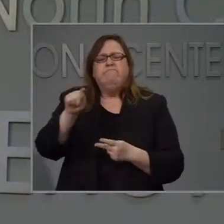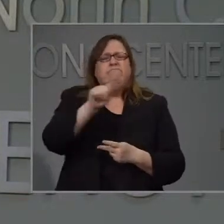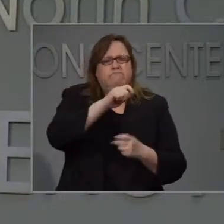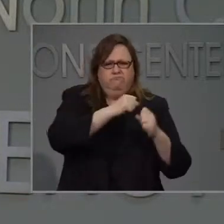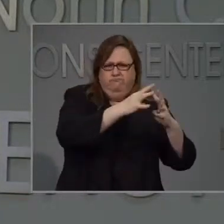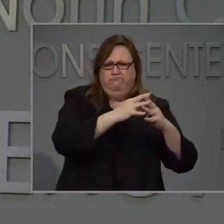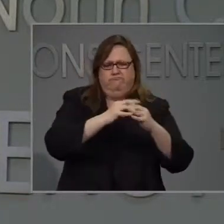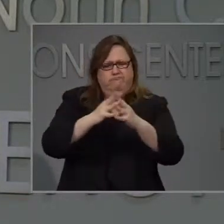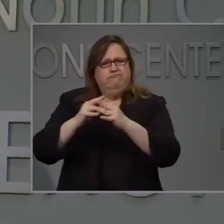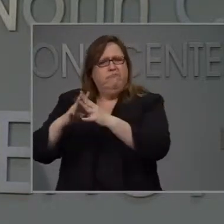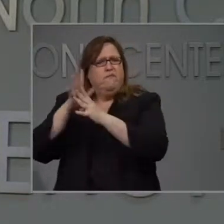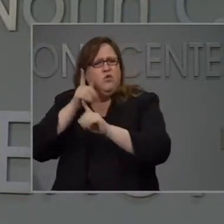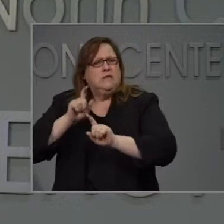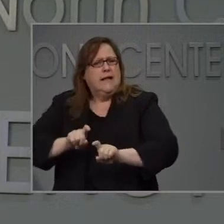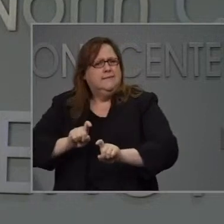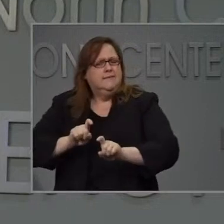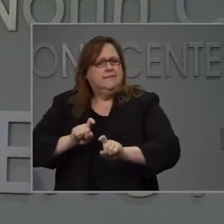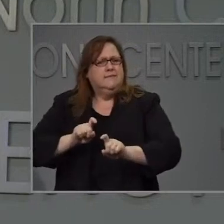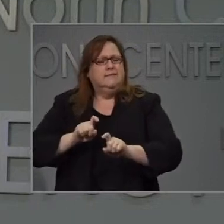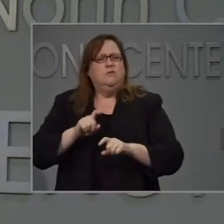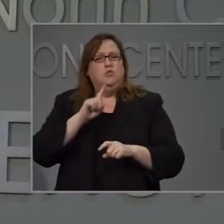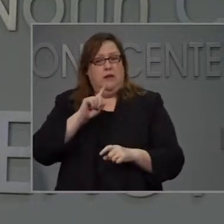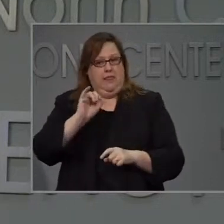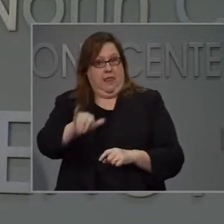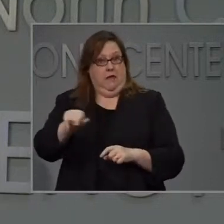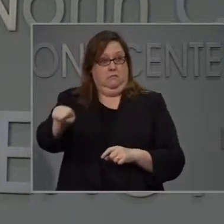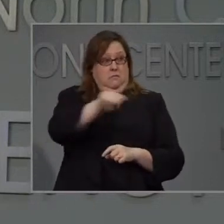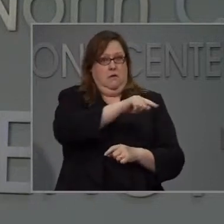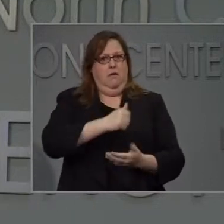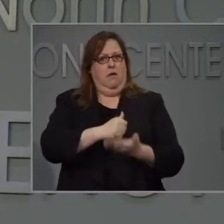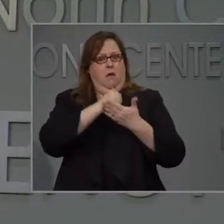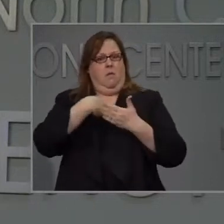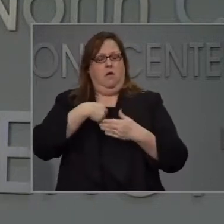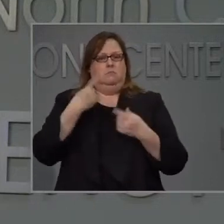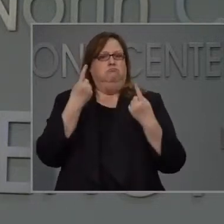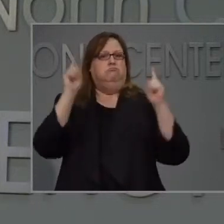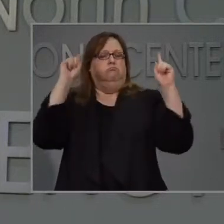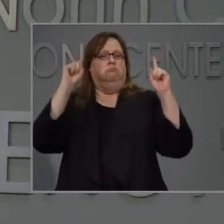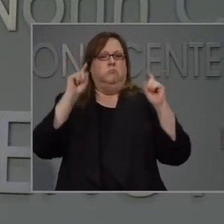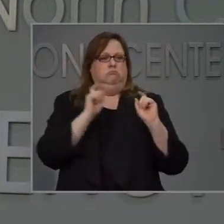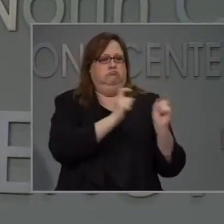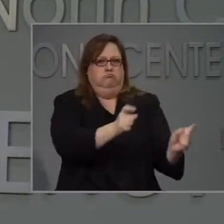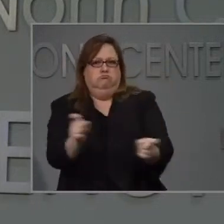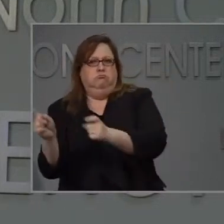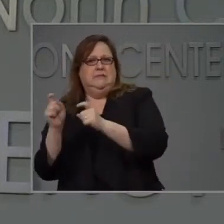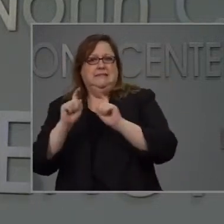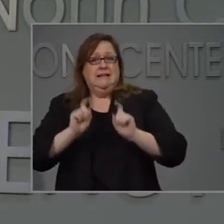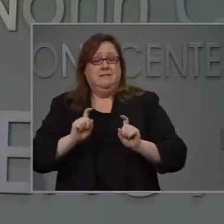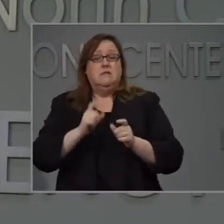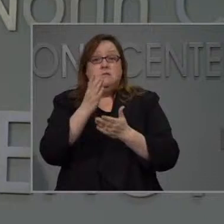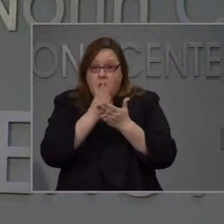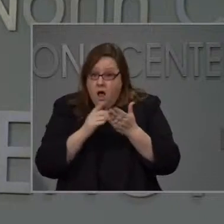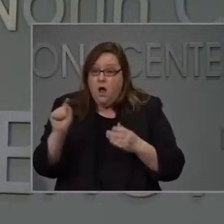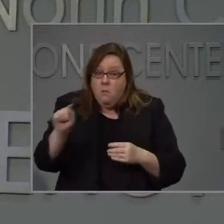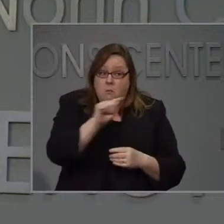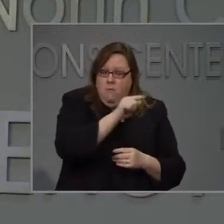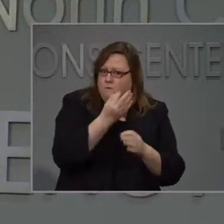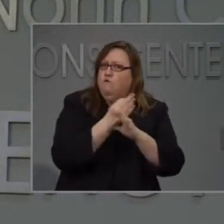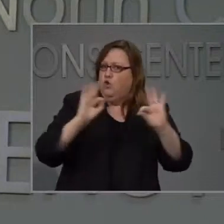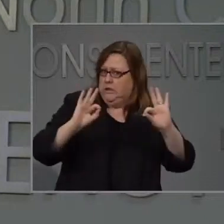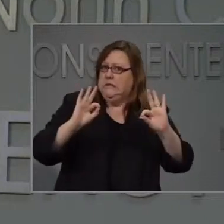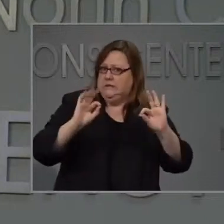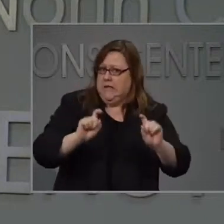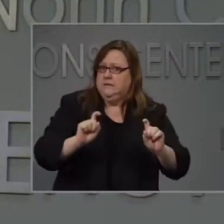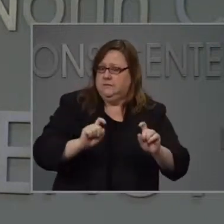and running to help meet this goal, and some of them are free to the person getting tested. Today